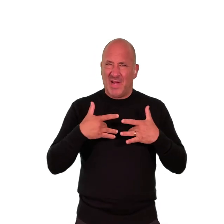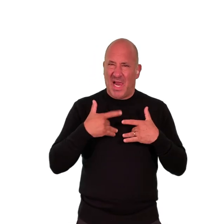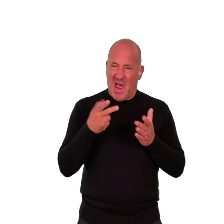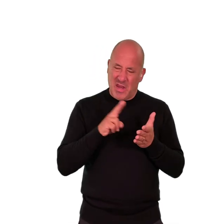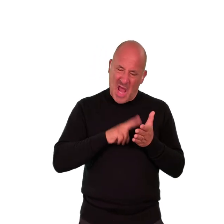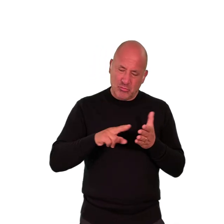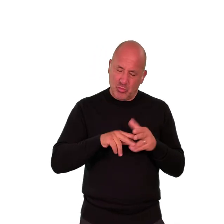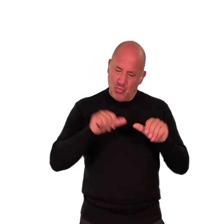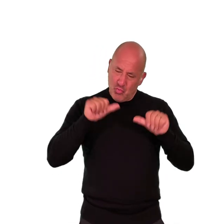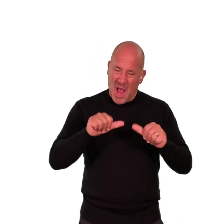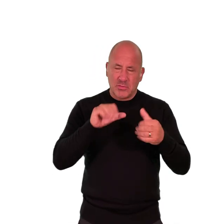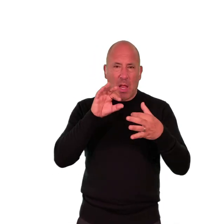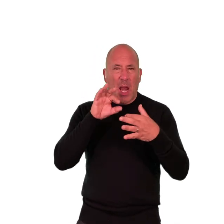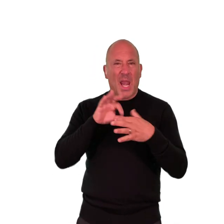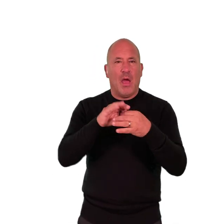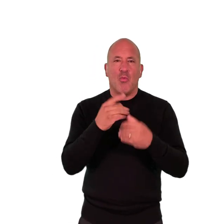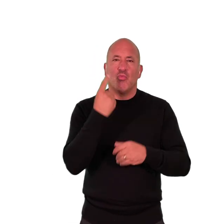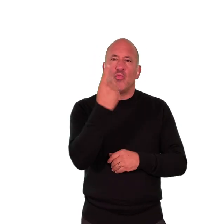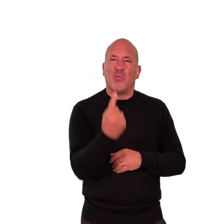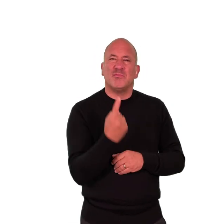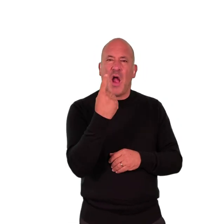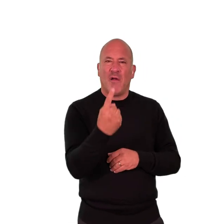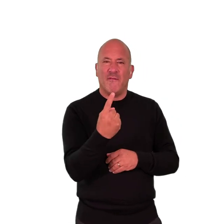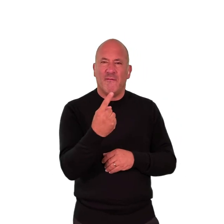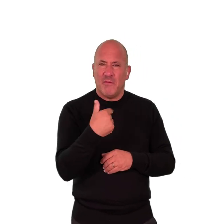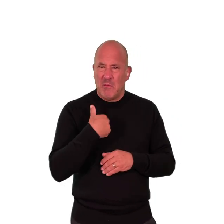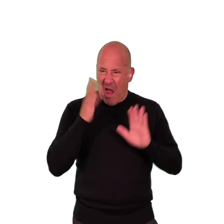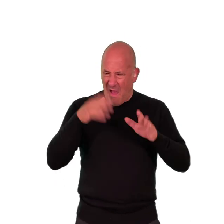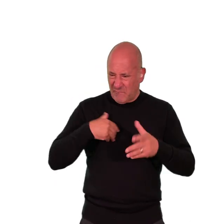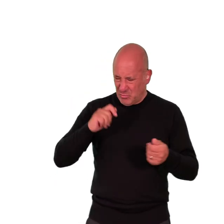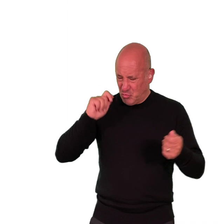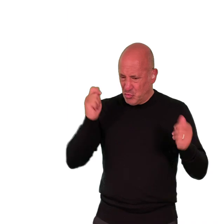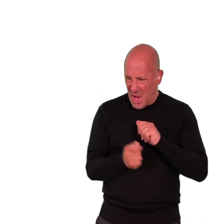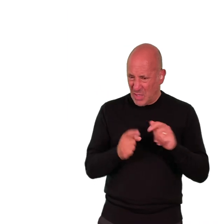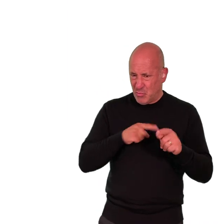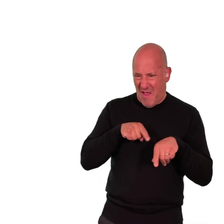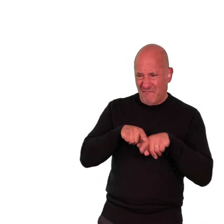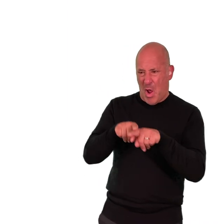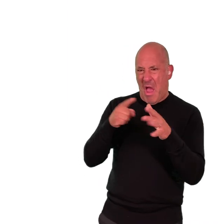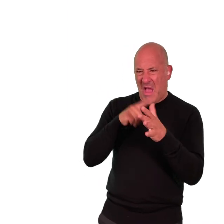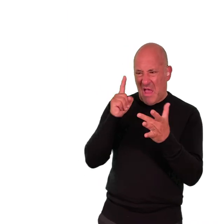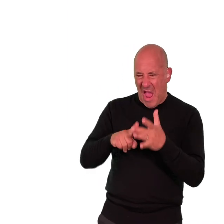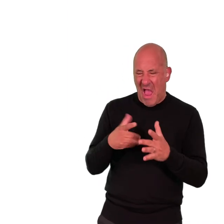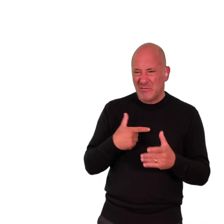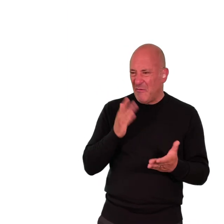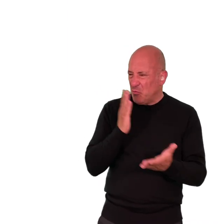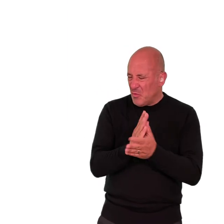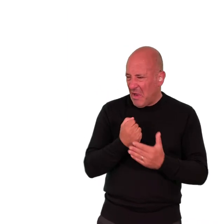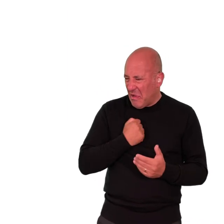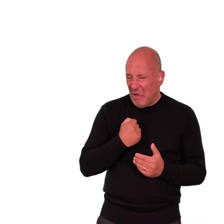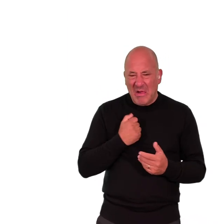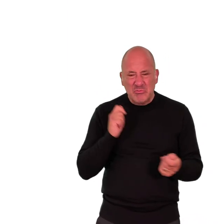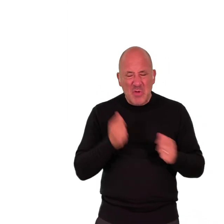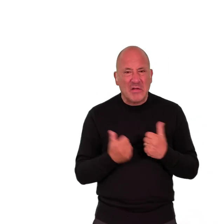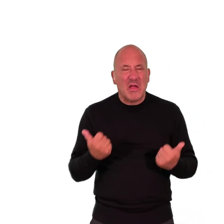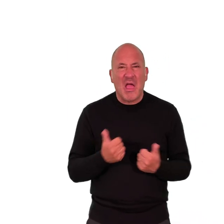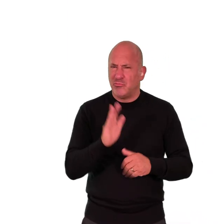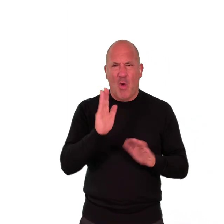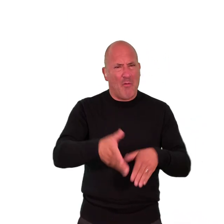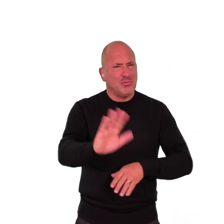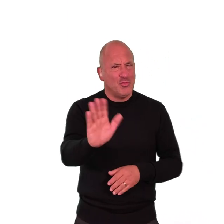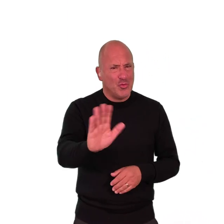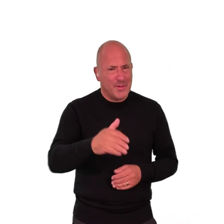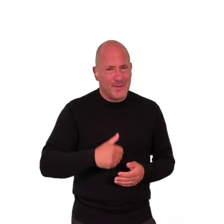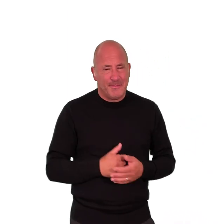that it doesn't remove your personality. Use language that's natural and relevant to you. Don't feel that you've got